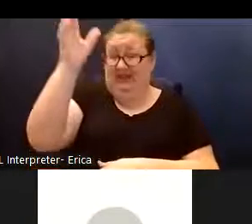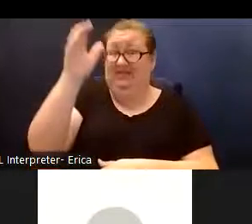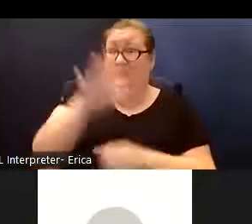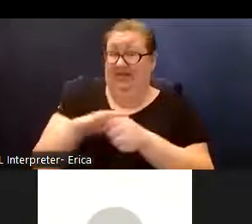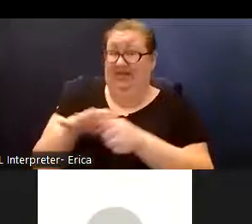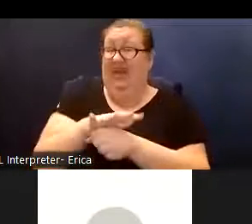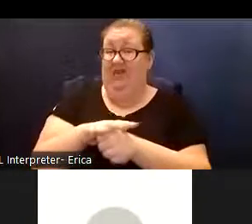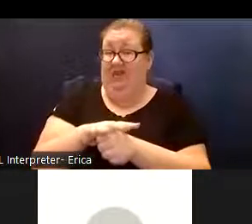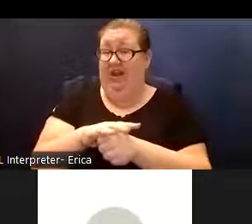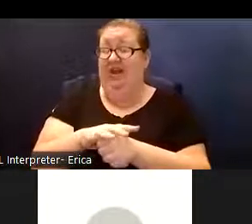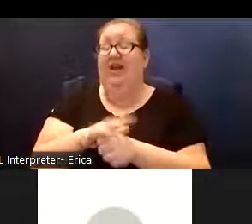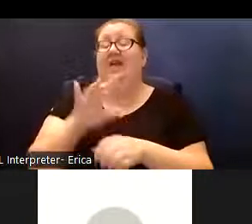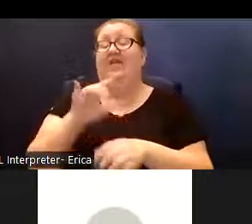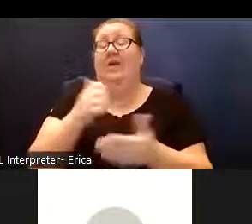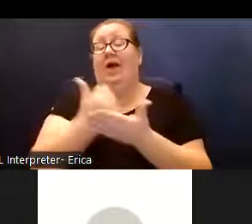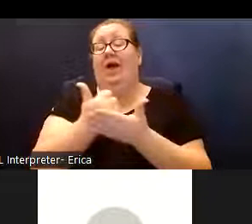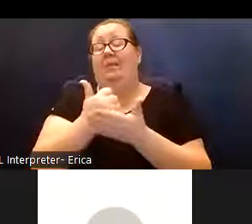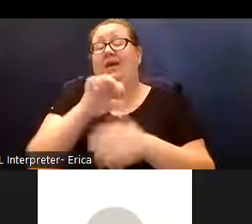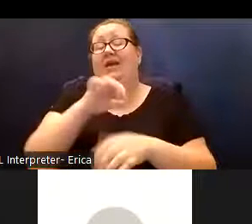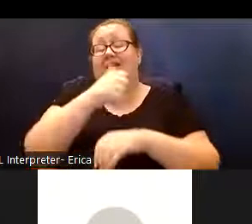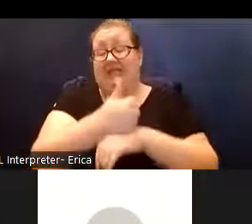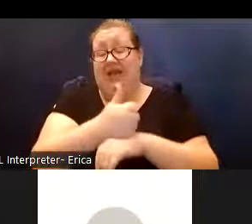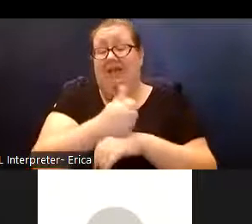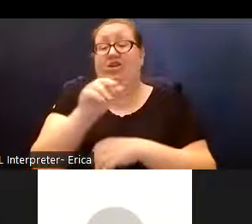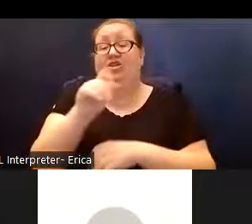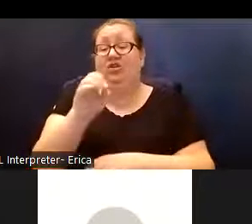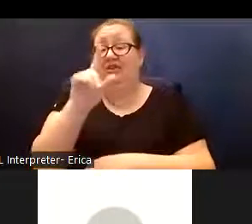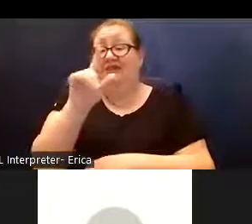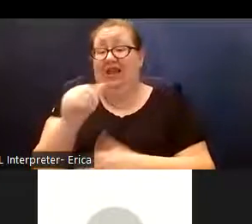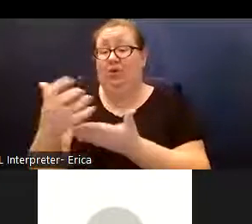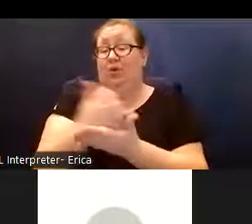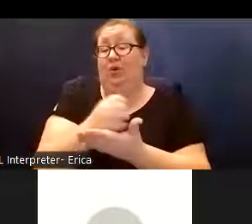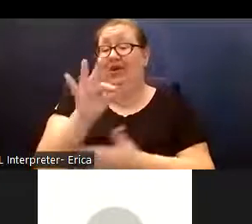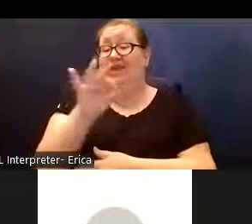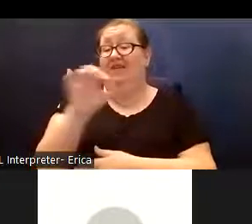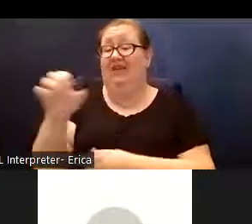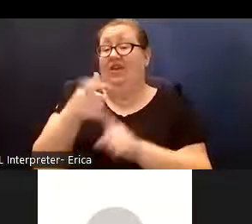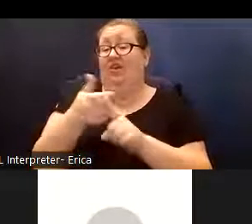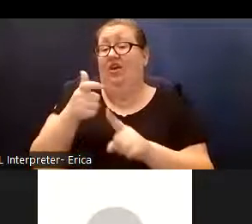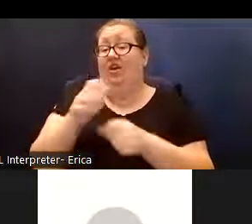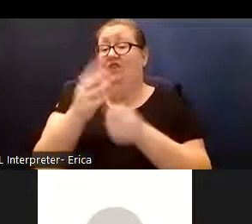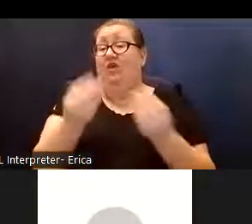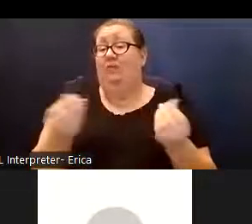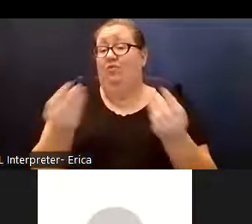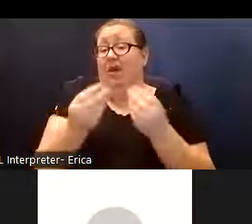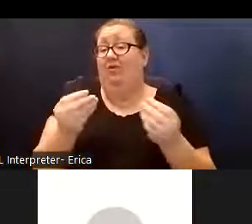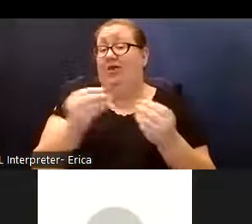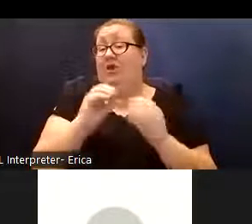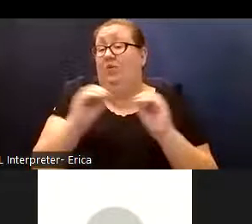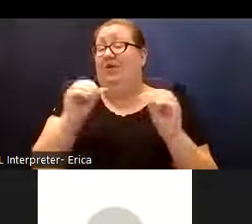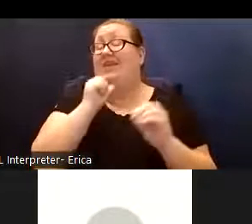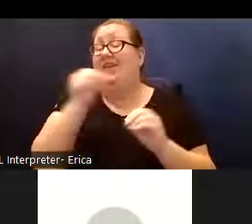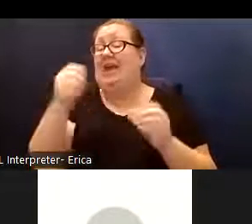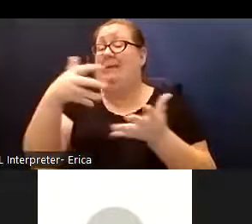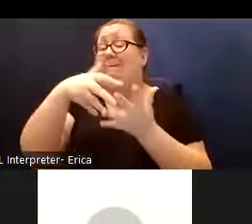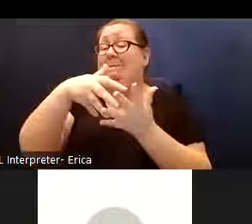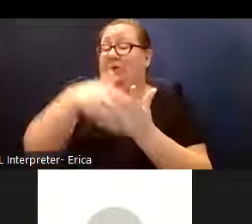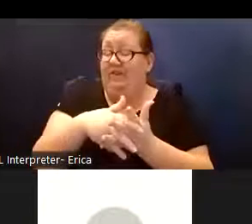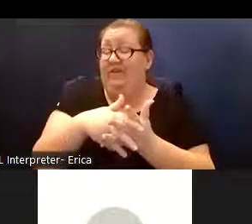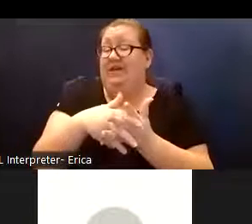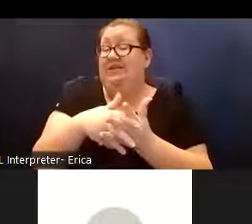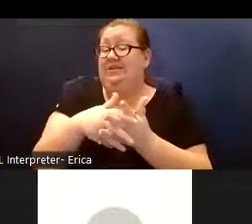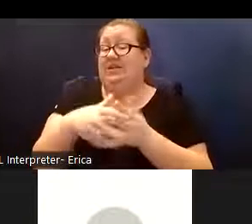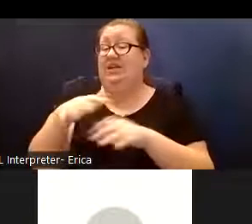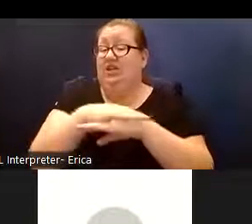establish a utility to collect fees from properties with impervious surface. Newark and some other cities in the region have